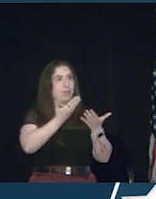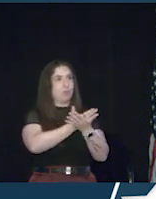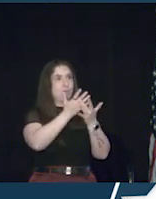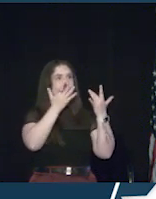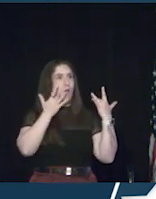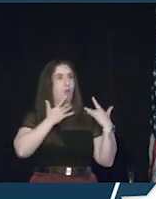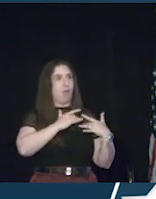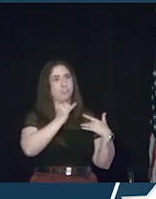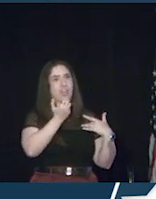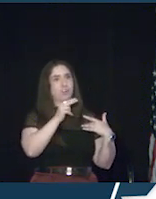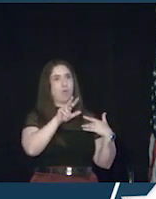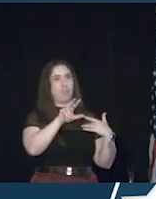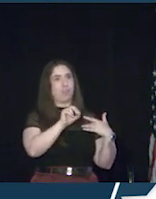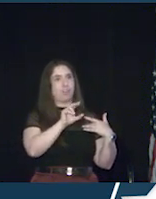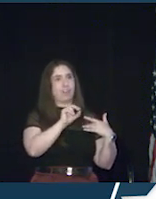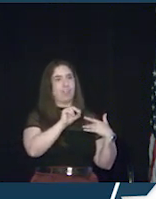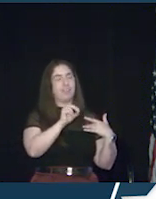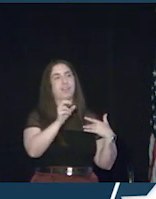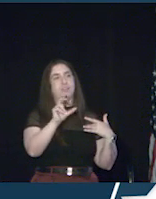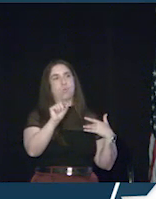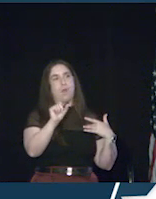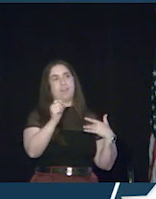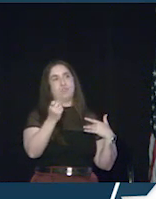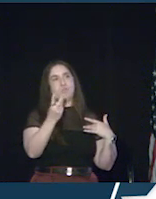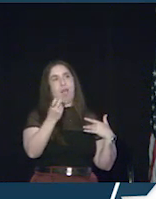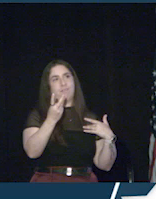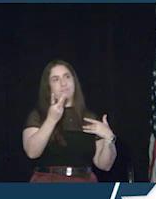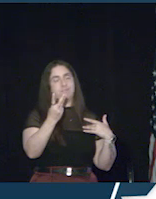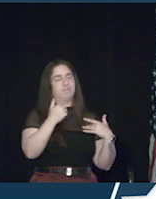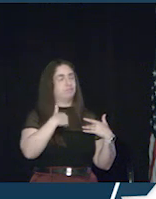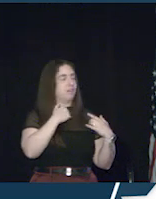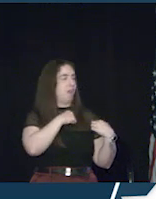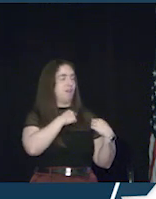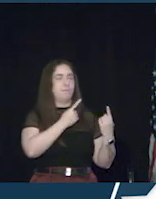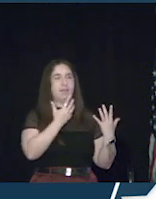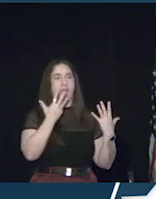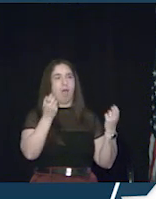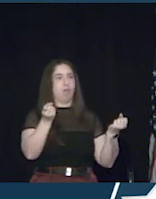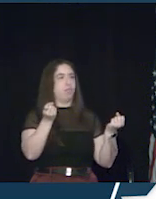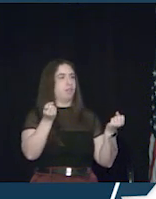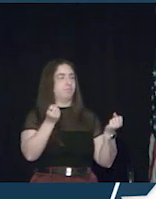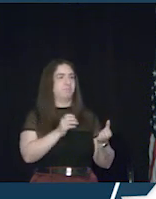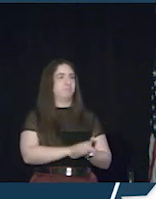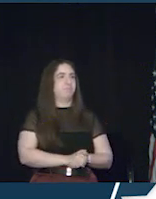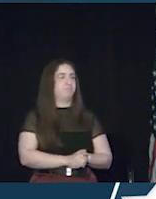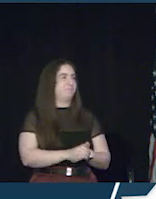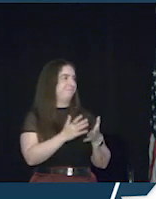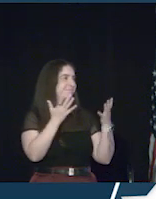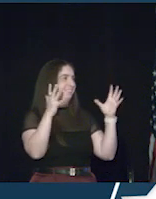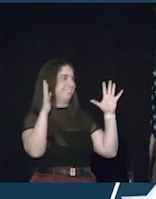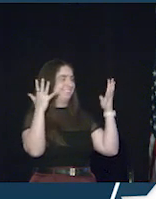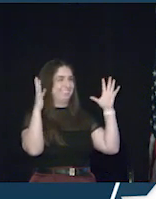30th, 2012, and have been healthy ever since.